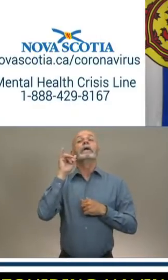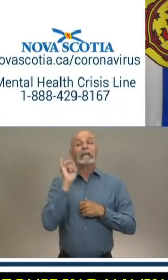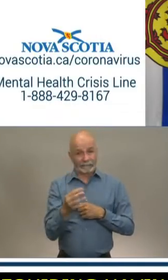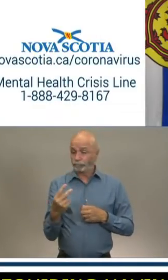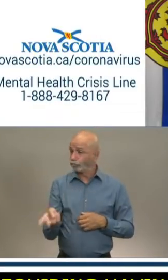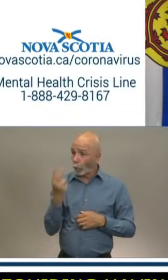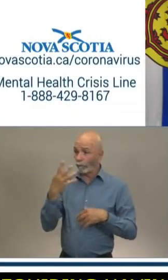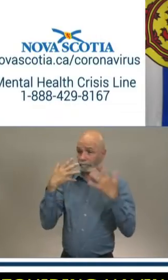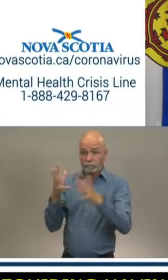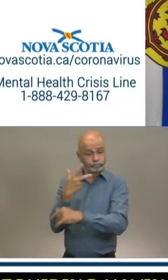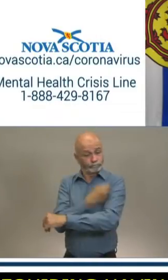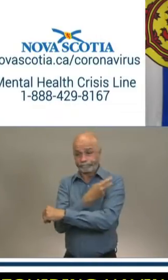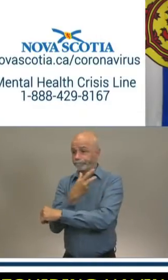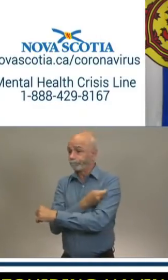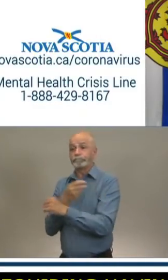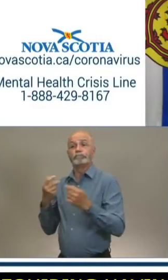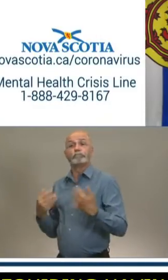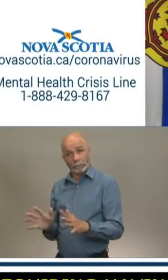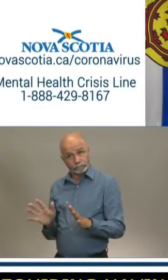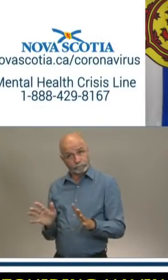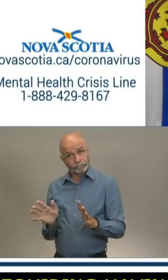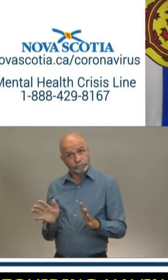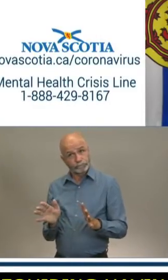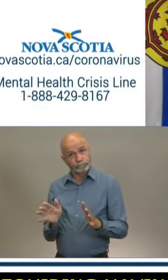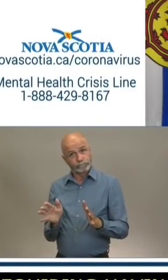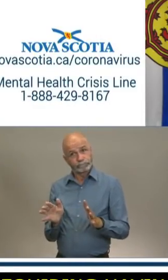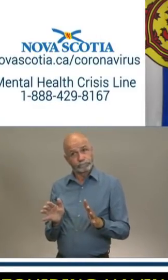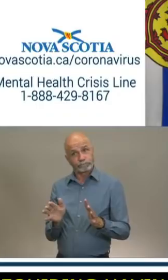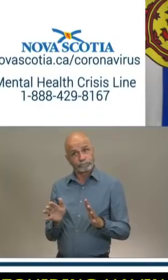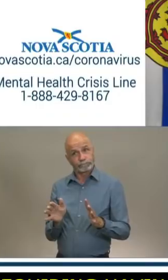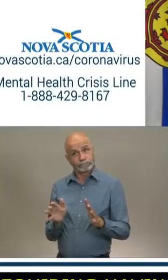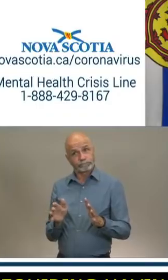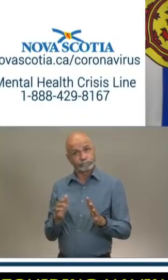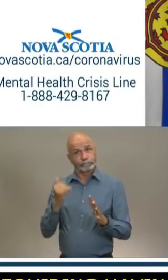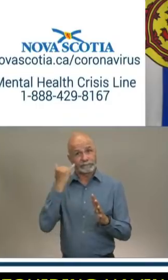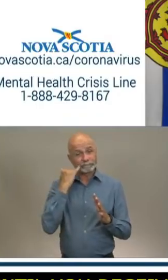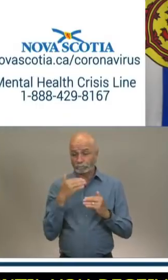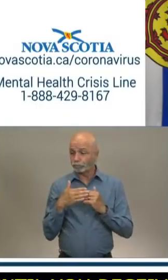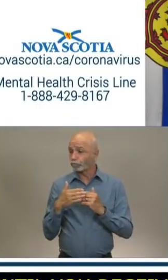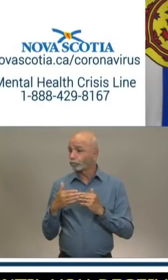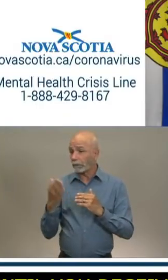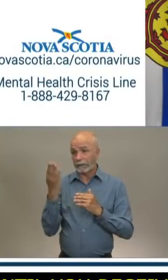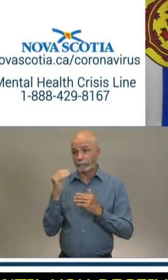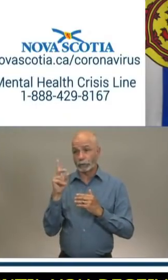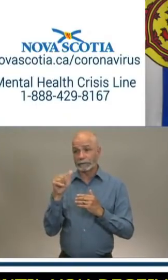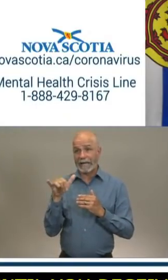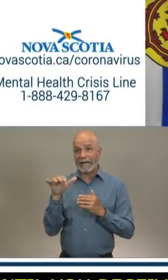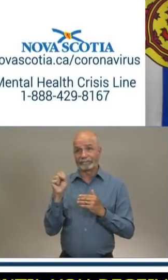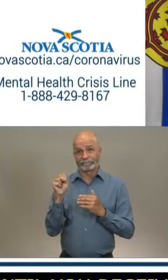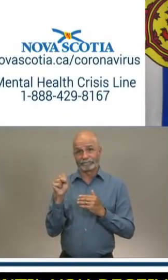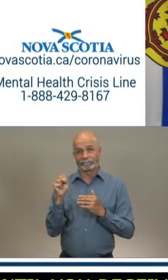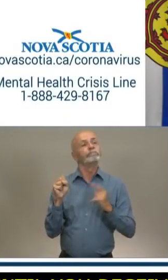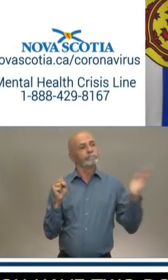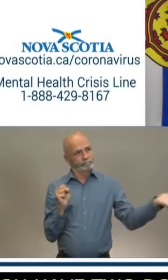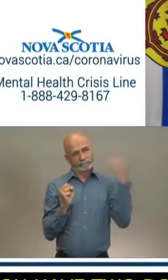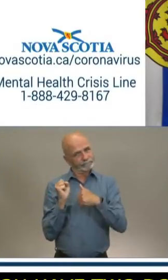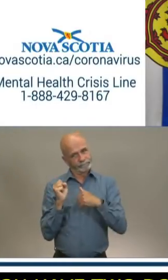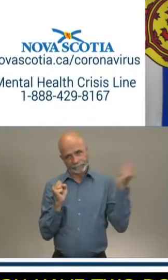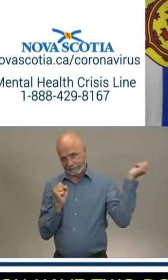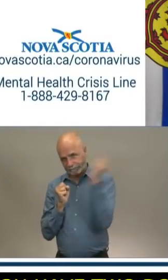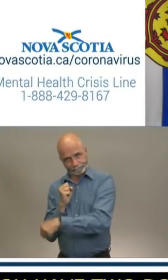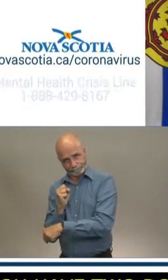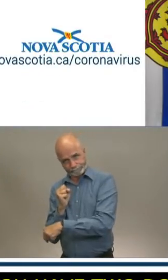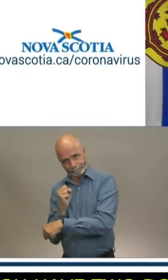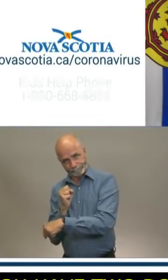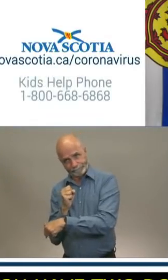of vaccine and 14 days had passed, you can come into this province and it does not require a test. We recommend testing as we do for